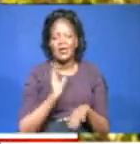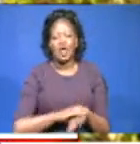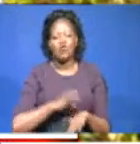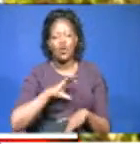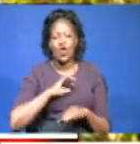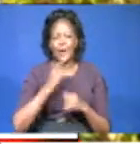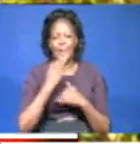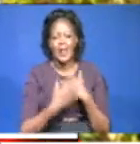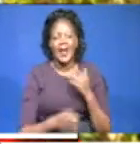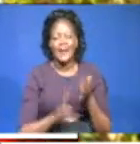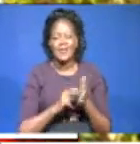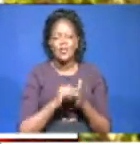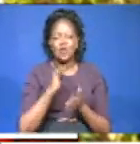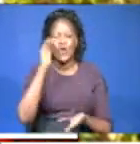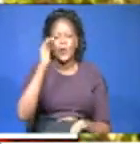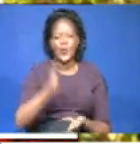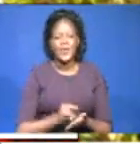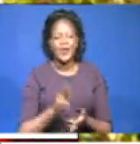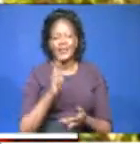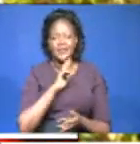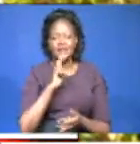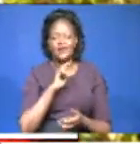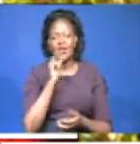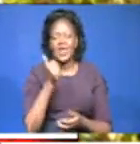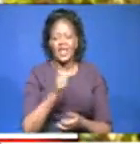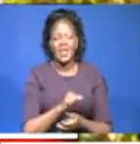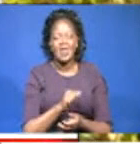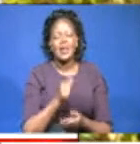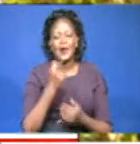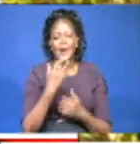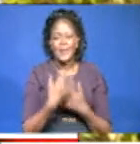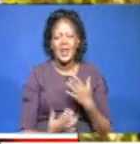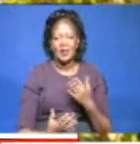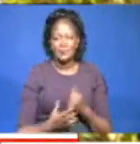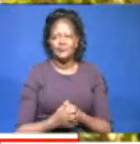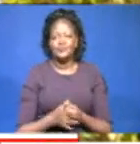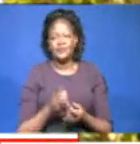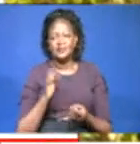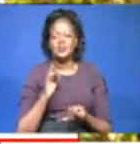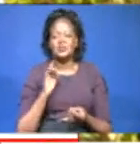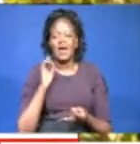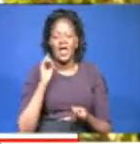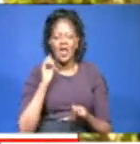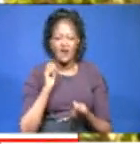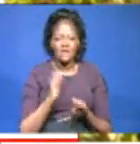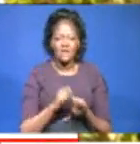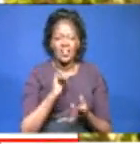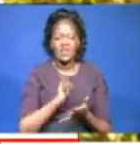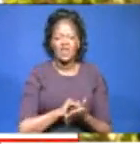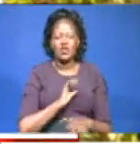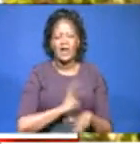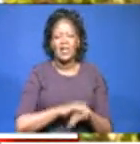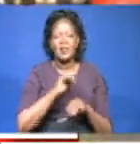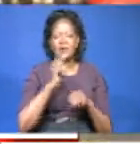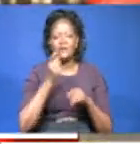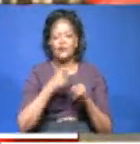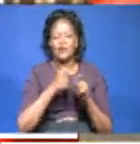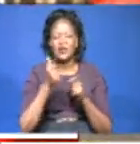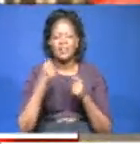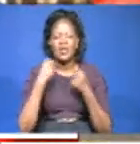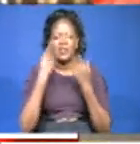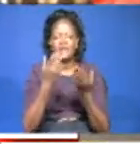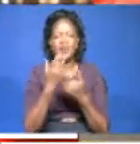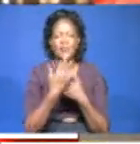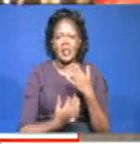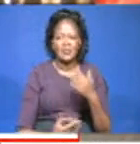it reduces the risk of any blood-borne infections that can be got from any other donated blood. So